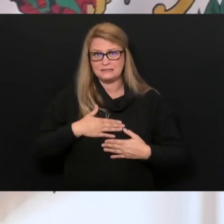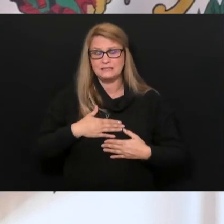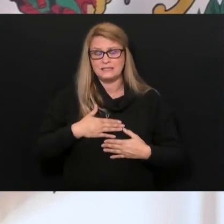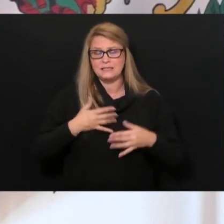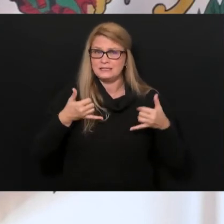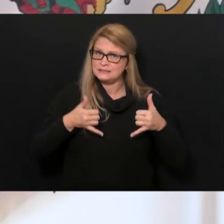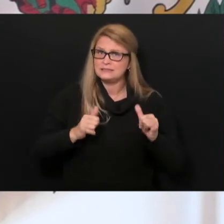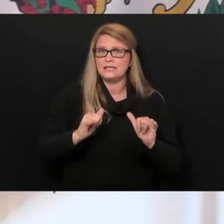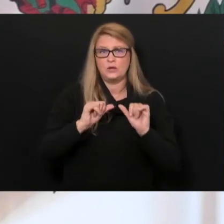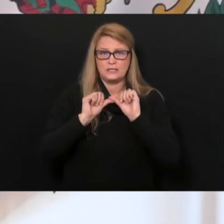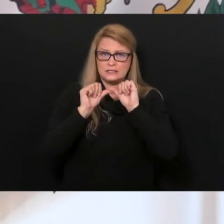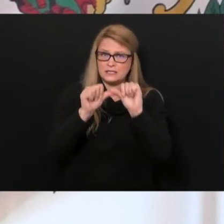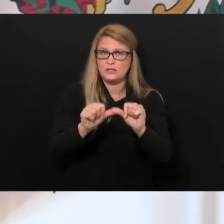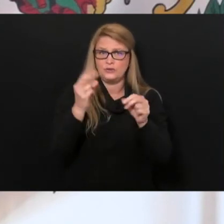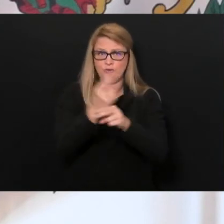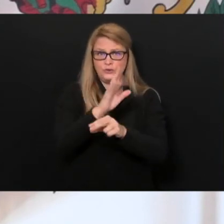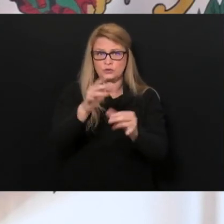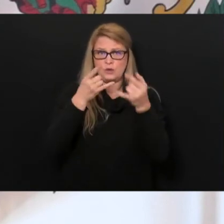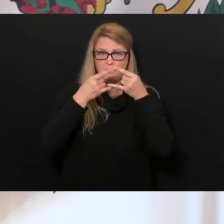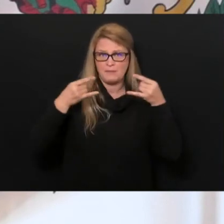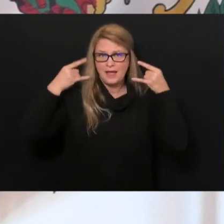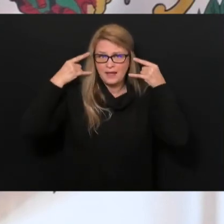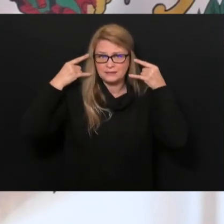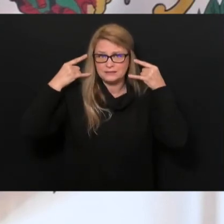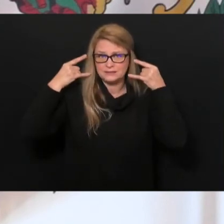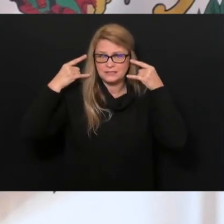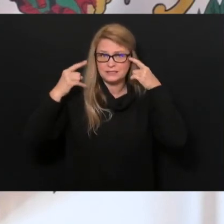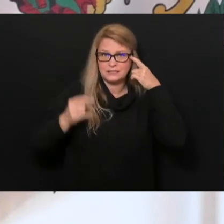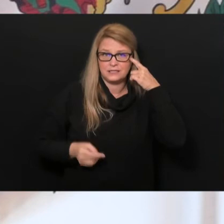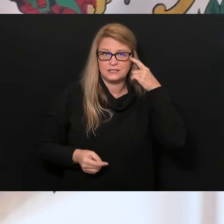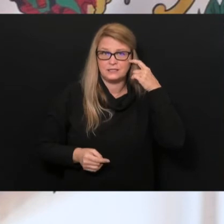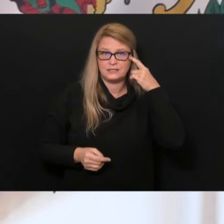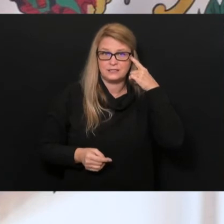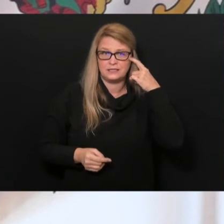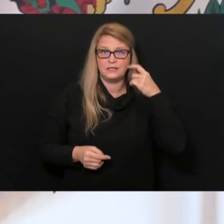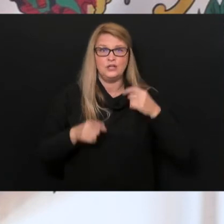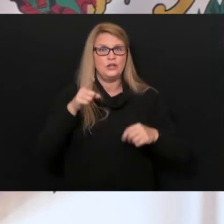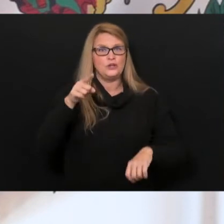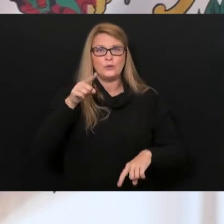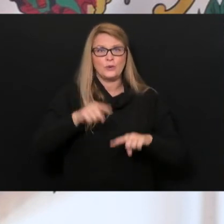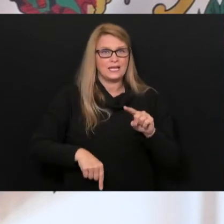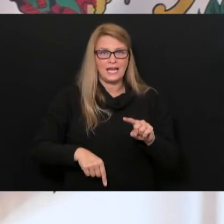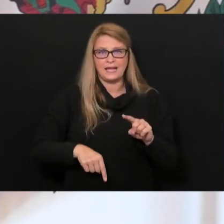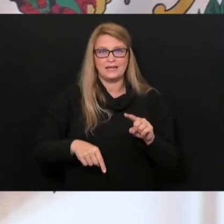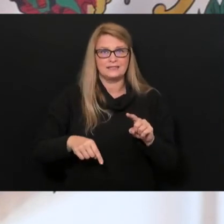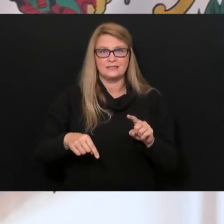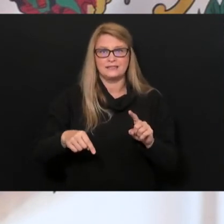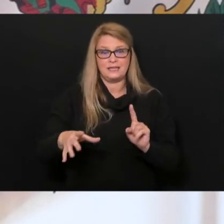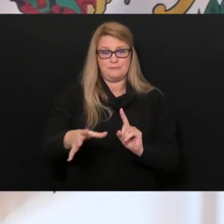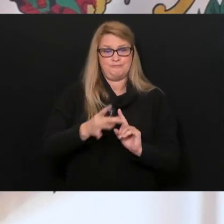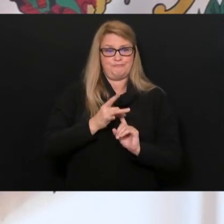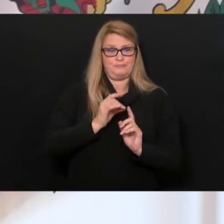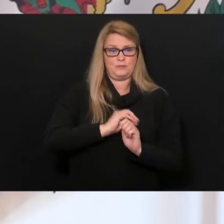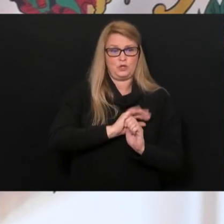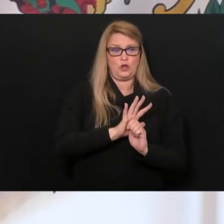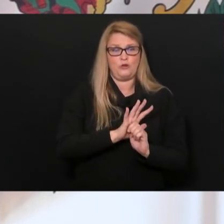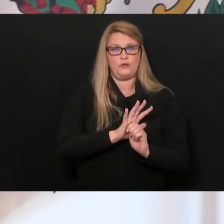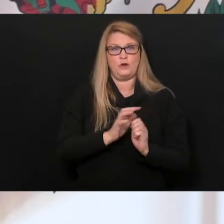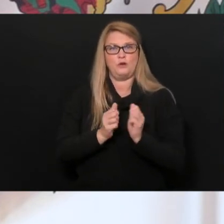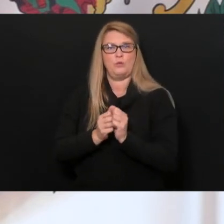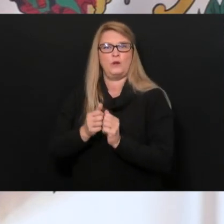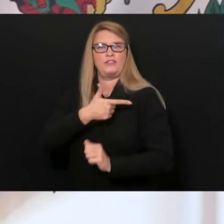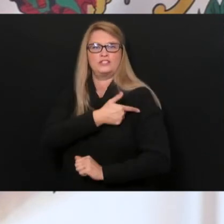there. You cannot get, when you take this vaccine, you cannot get COVID from the vaccine. You're